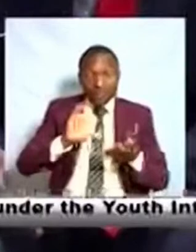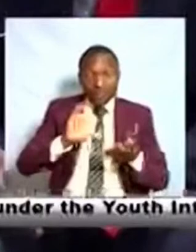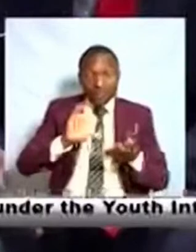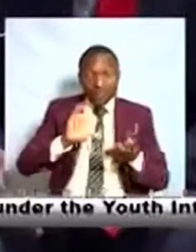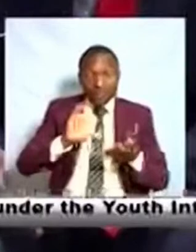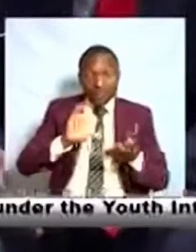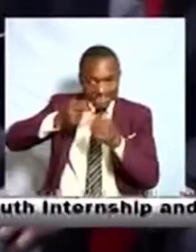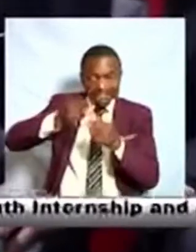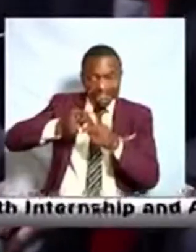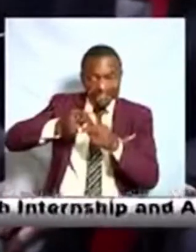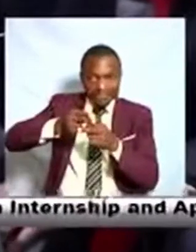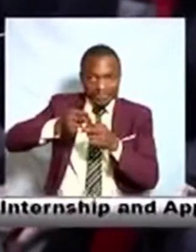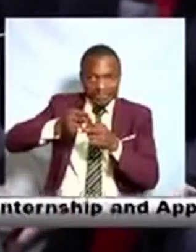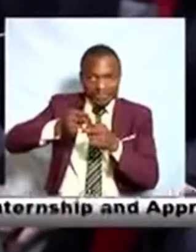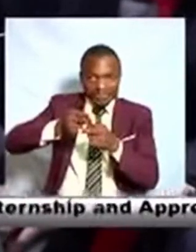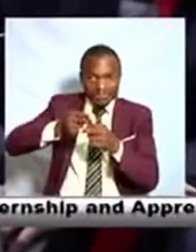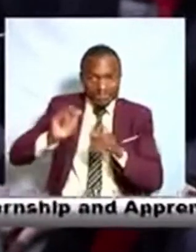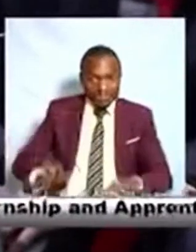of